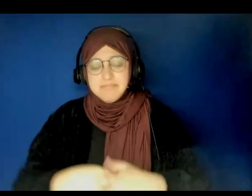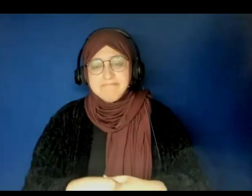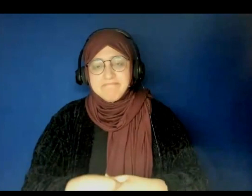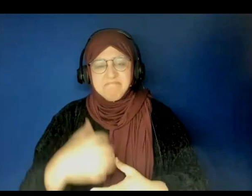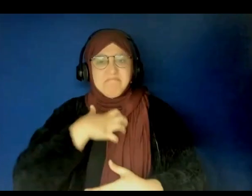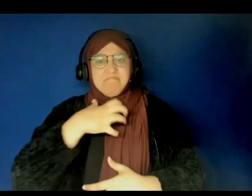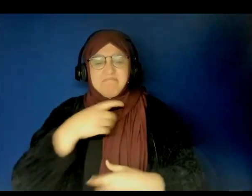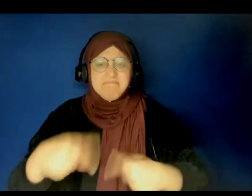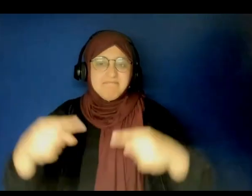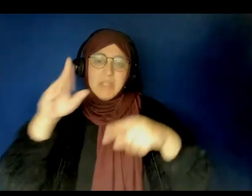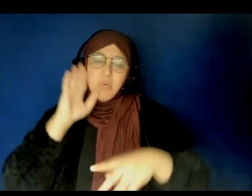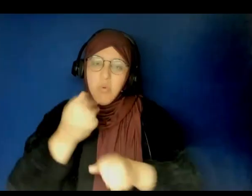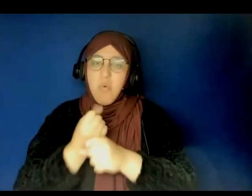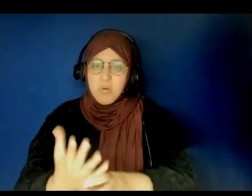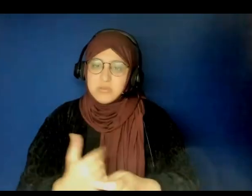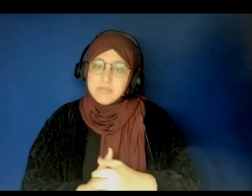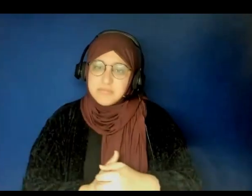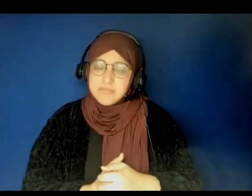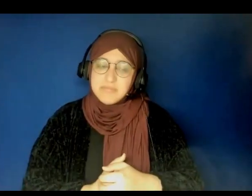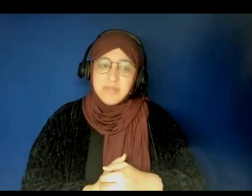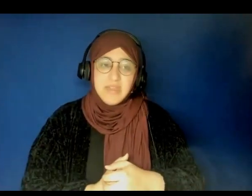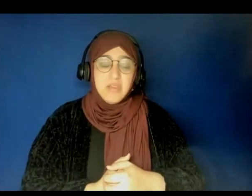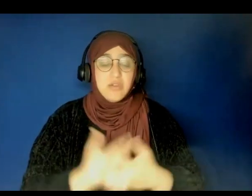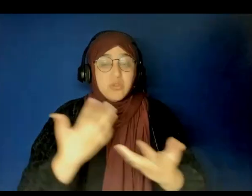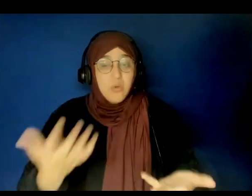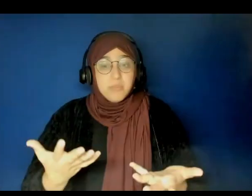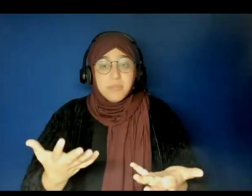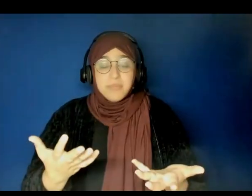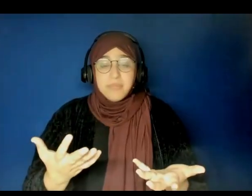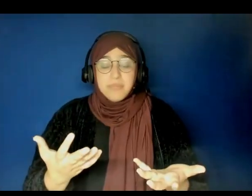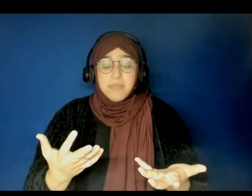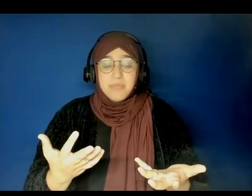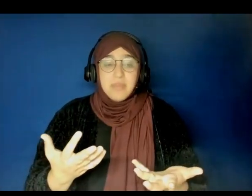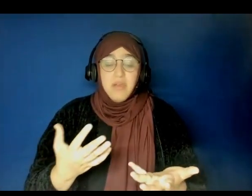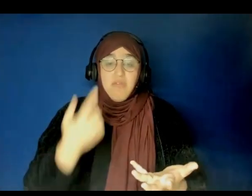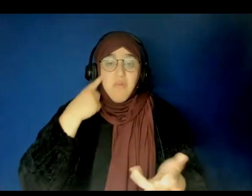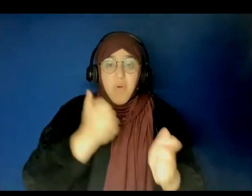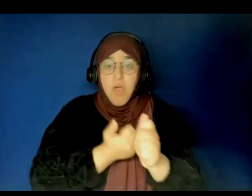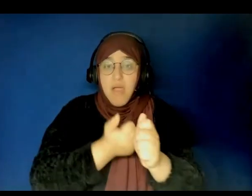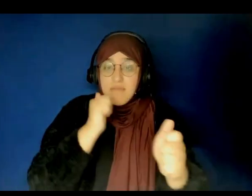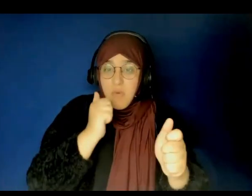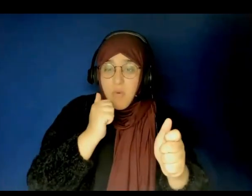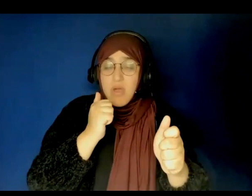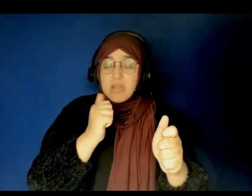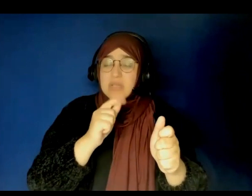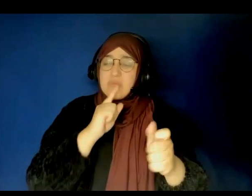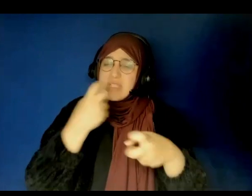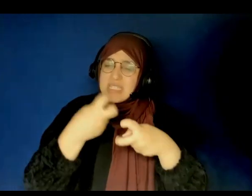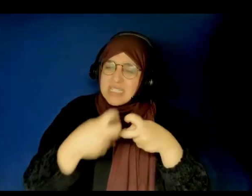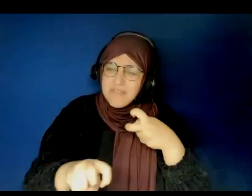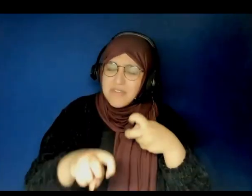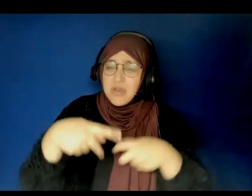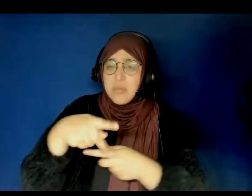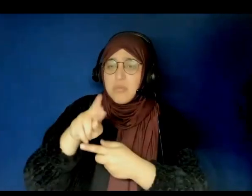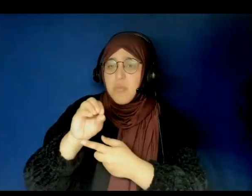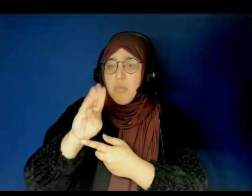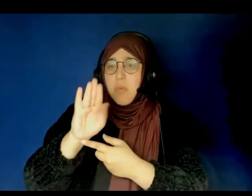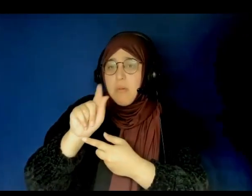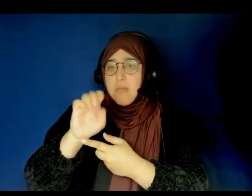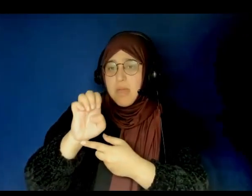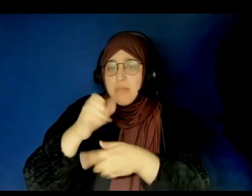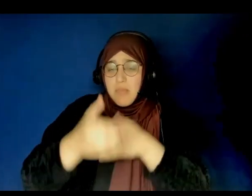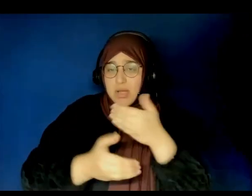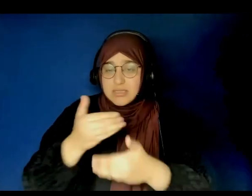So to avoid a difficult probate process, you want to have a valid